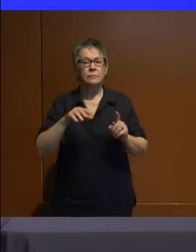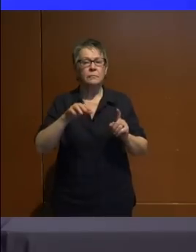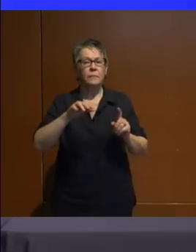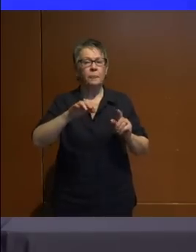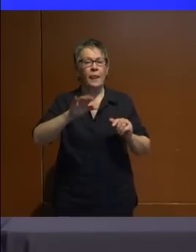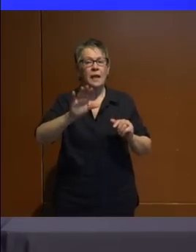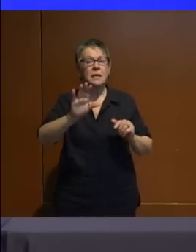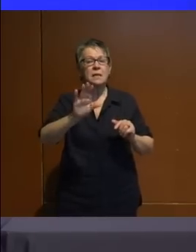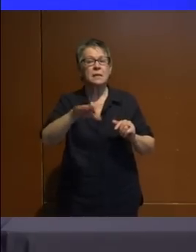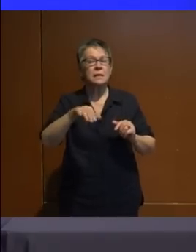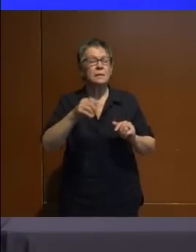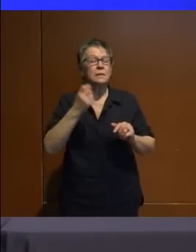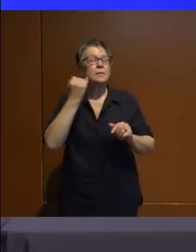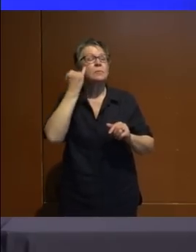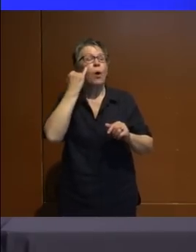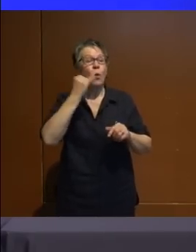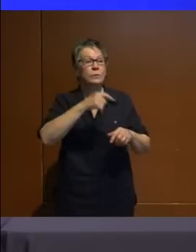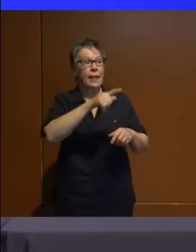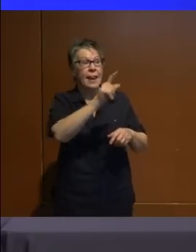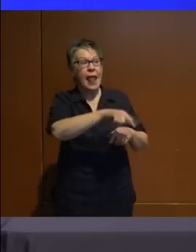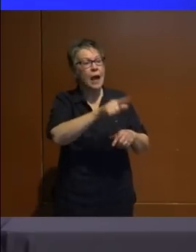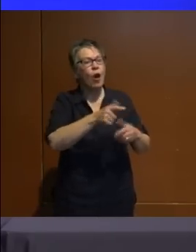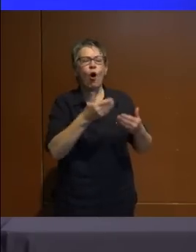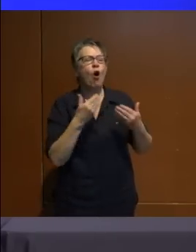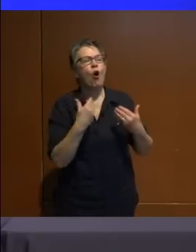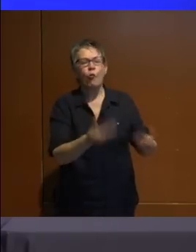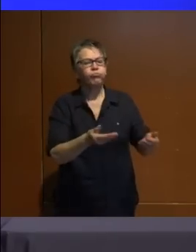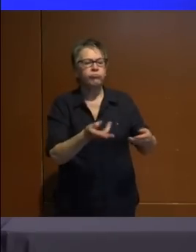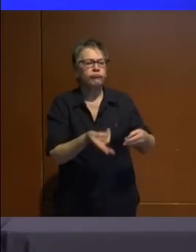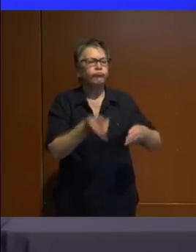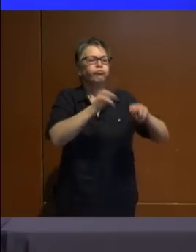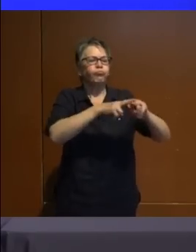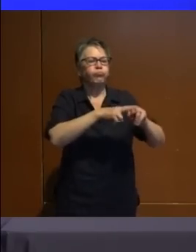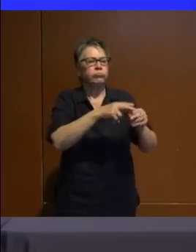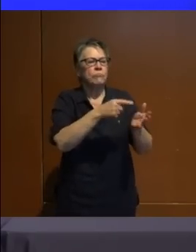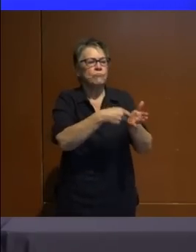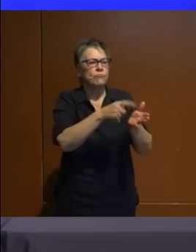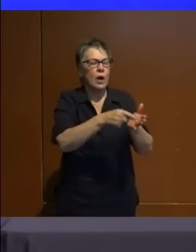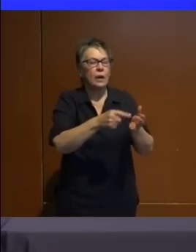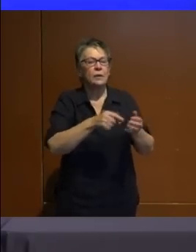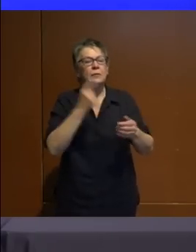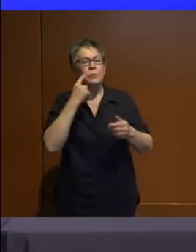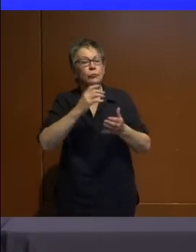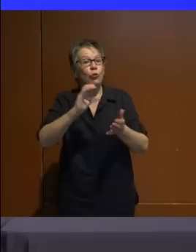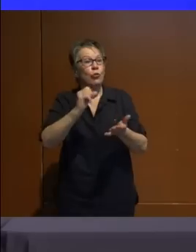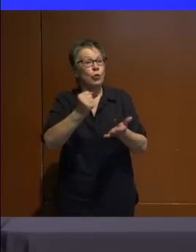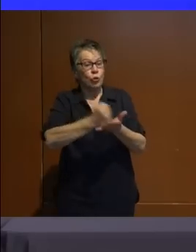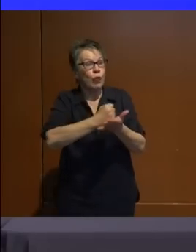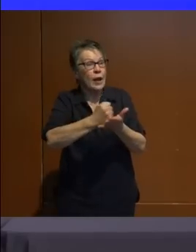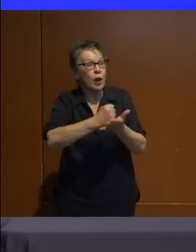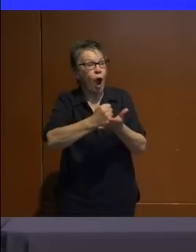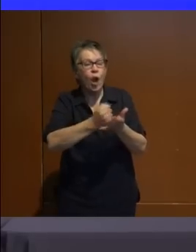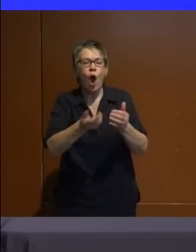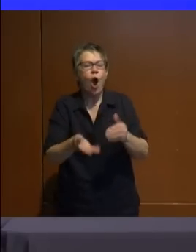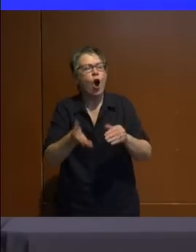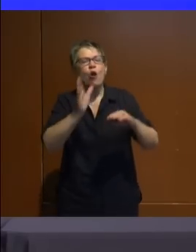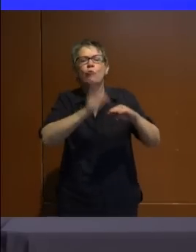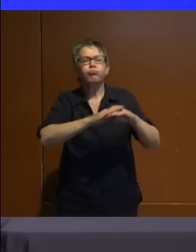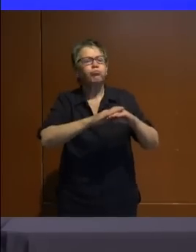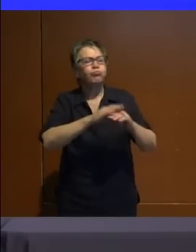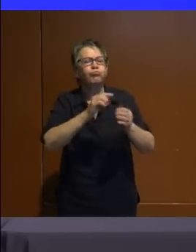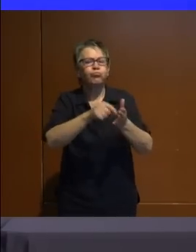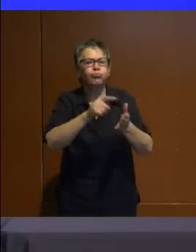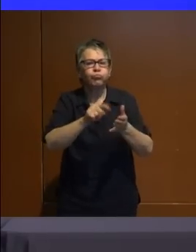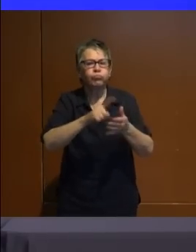reviewing all options with respect to other forms of lending activity. We're working in a consortium of states, both regionally as well as with